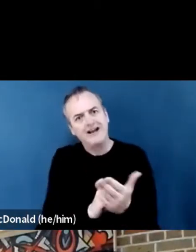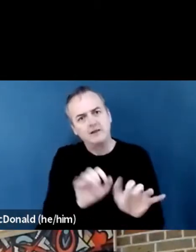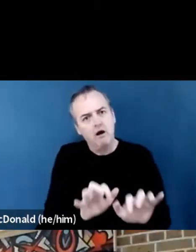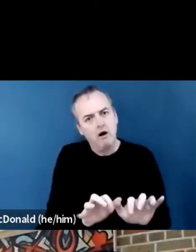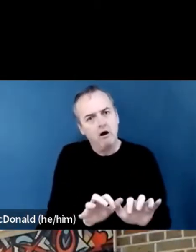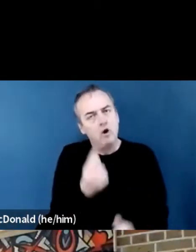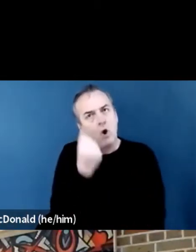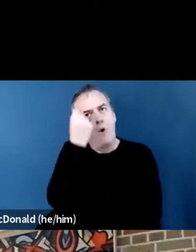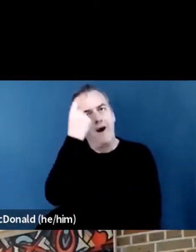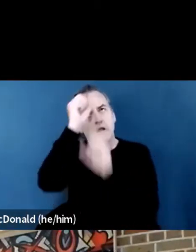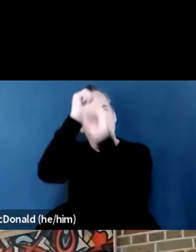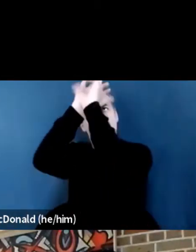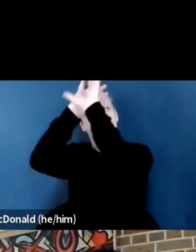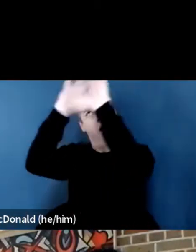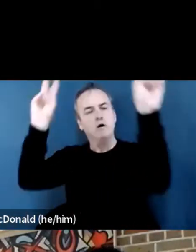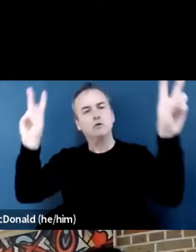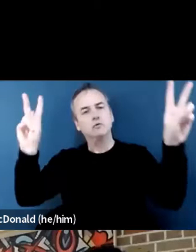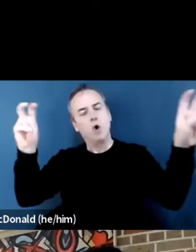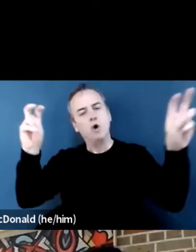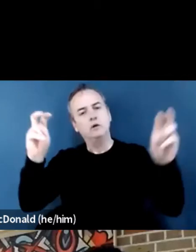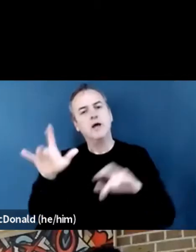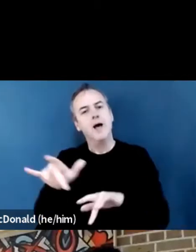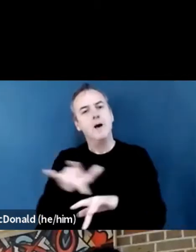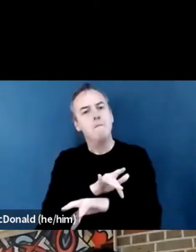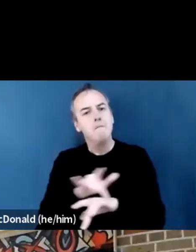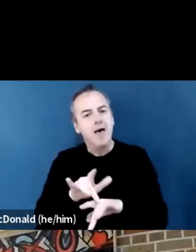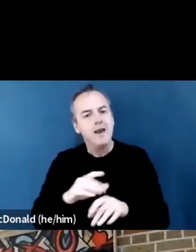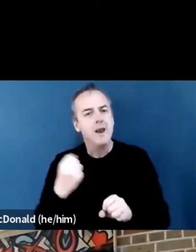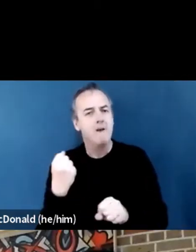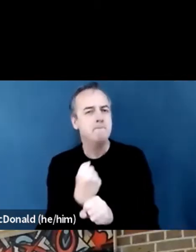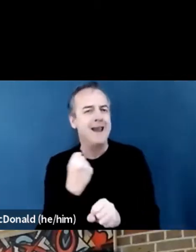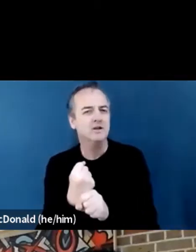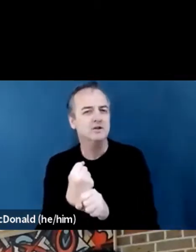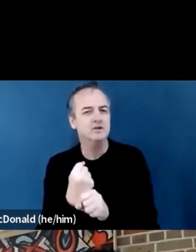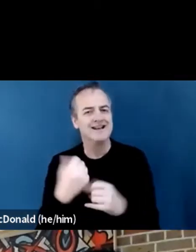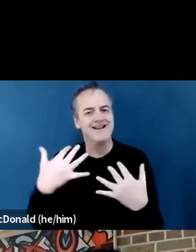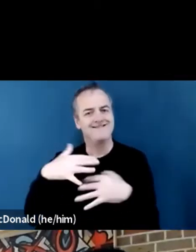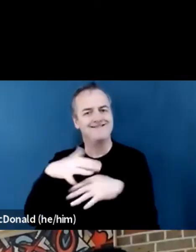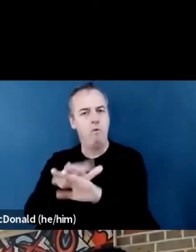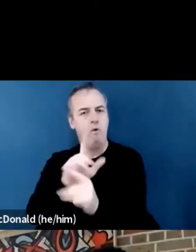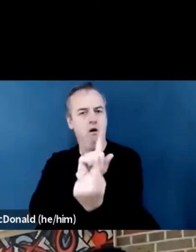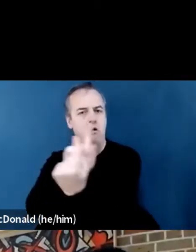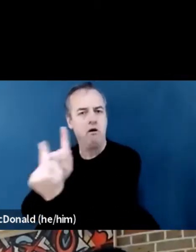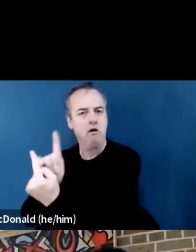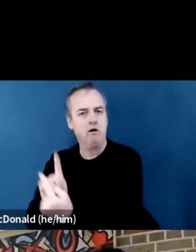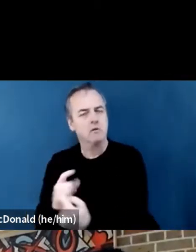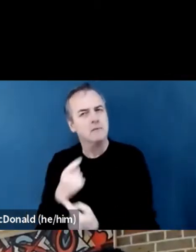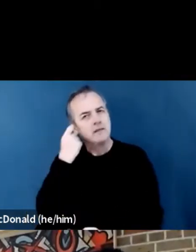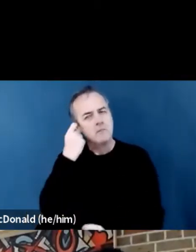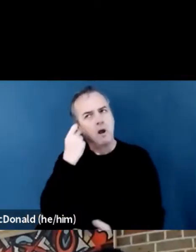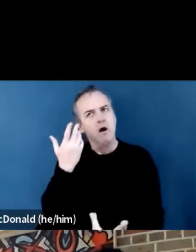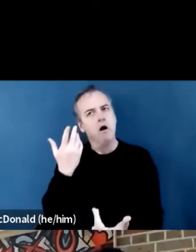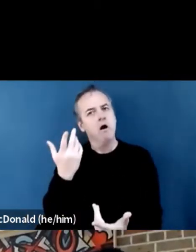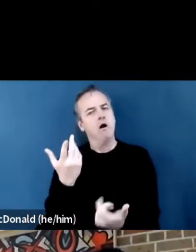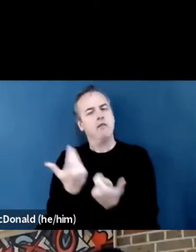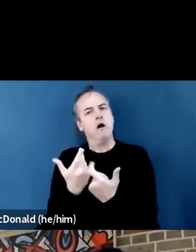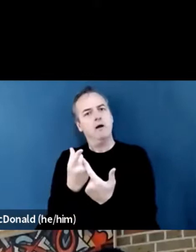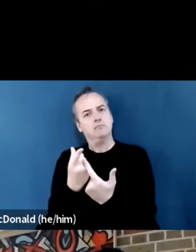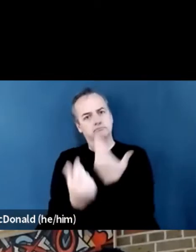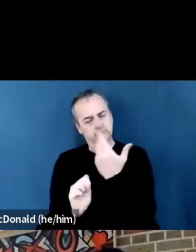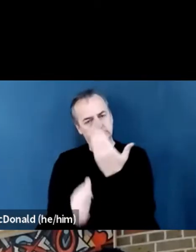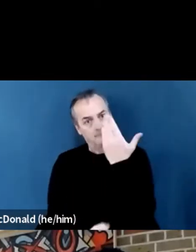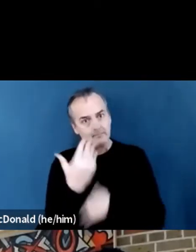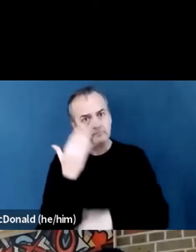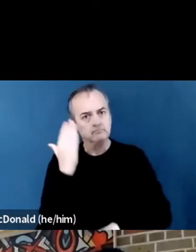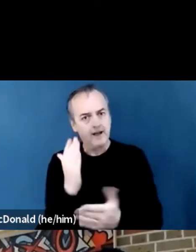Network, which is something that's been kind of bubbling away for a long period, but actually had one of the